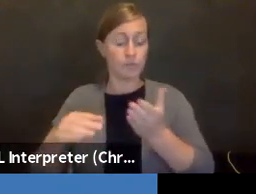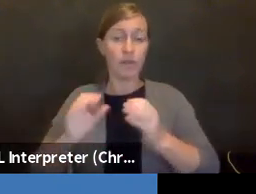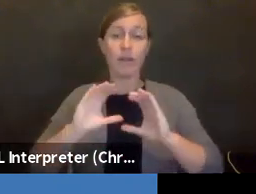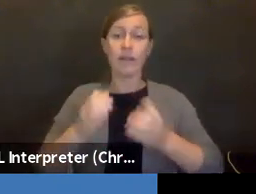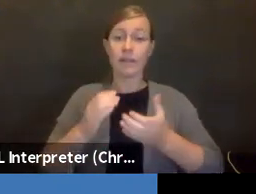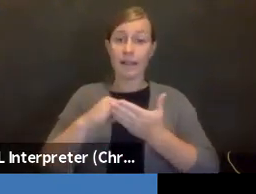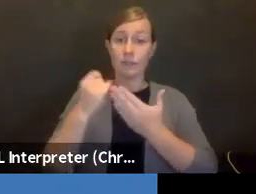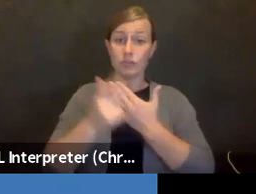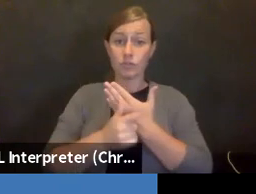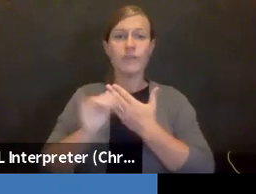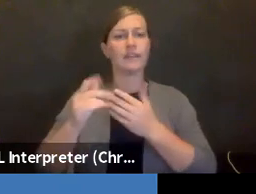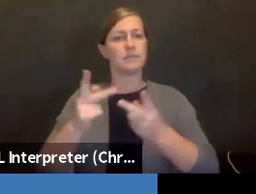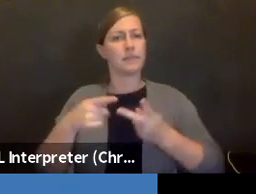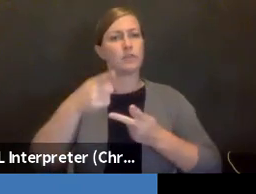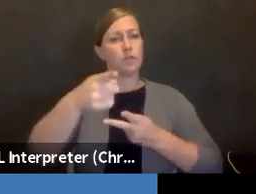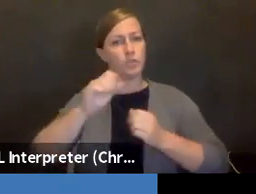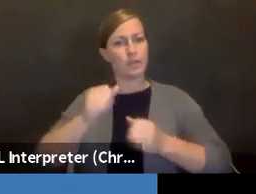you to share out to them.